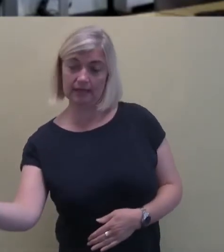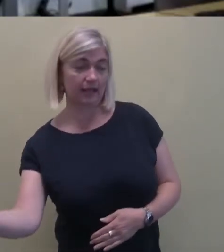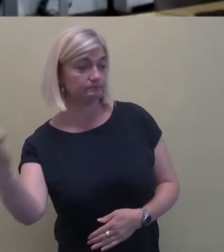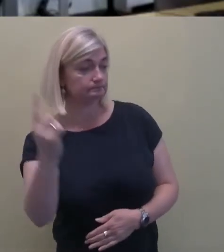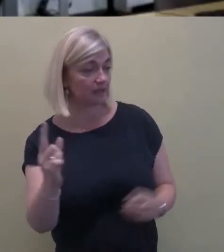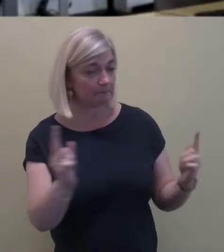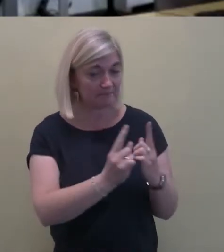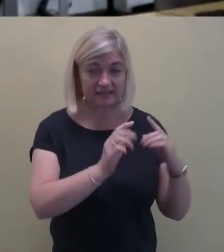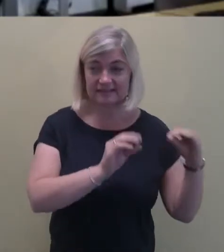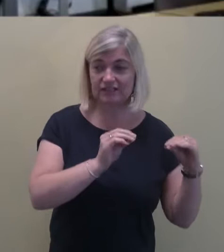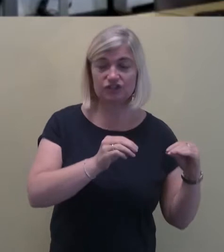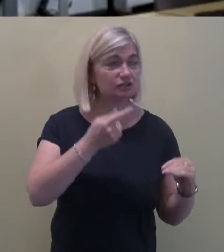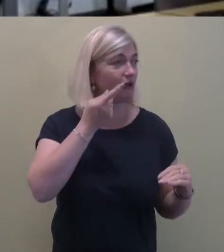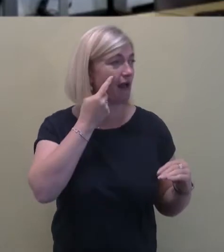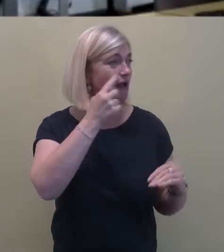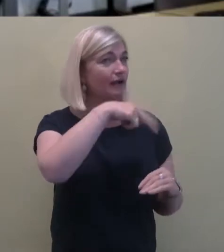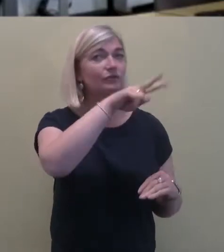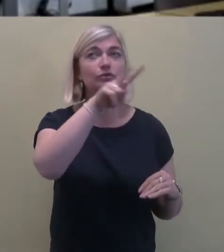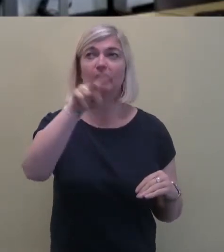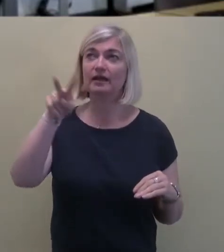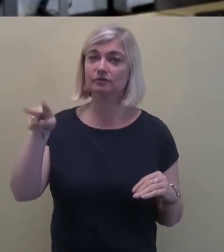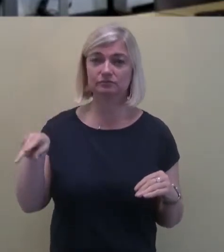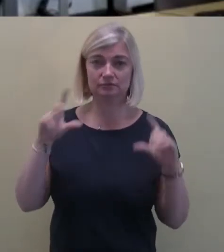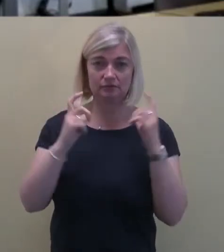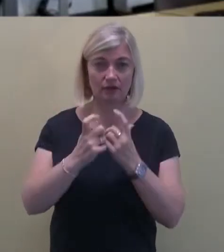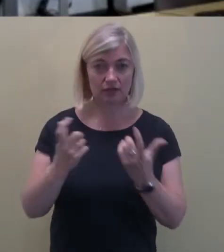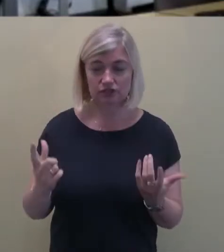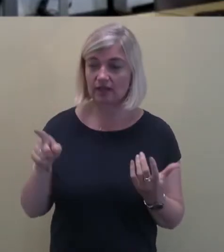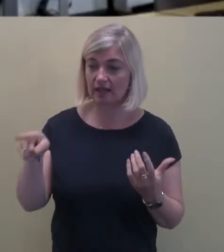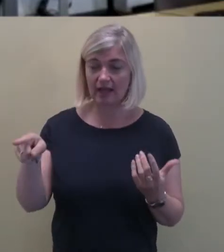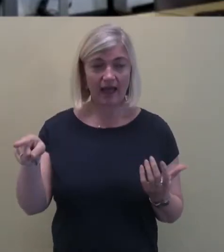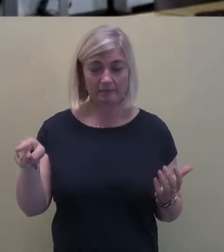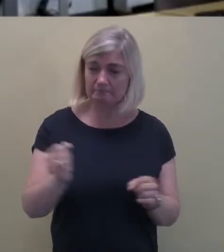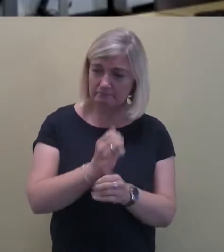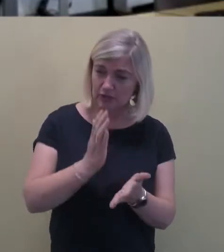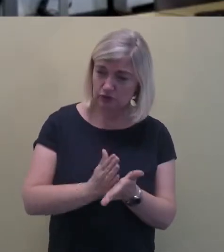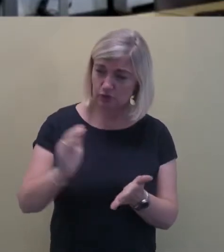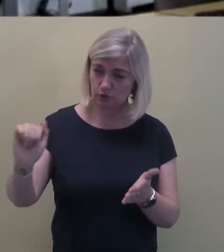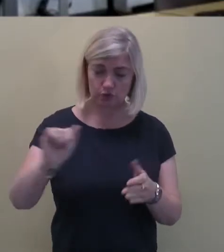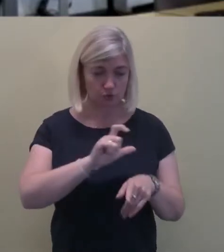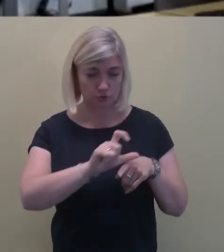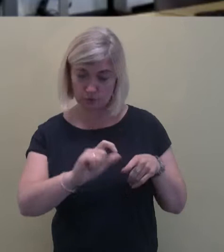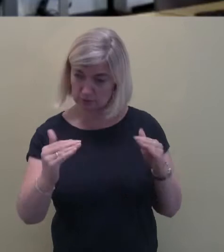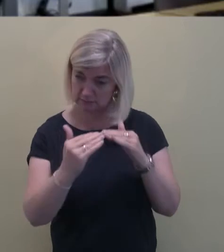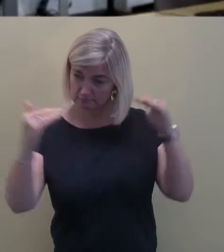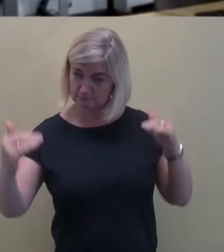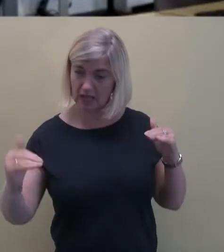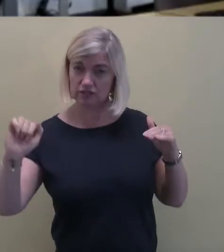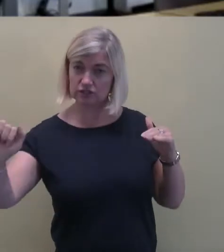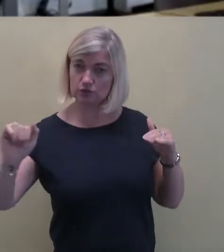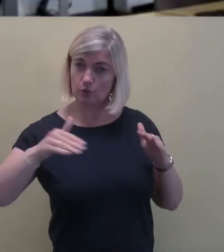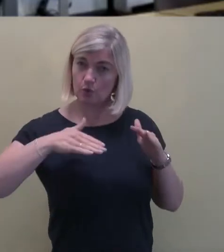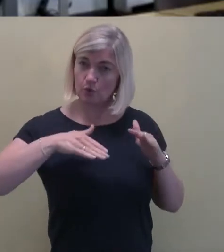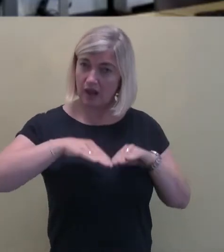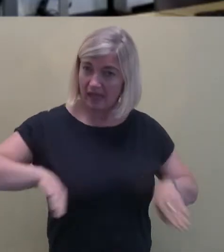September. So without further ado, let's actually get on to today's session, which is all about computing. Mina, can you